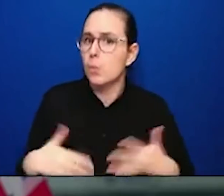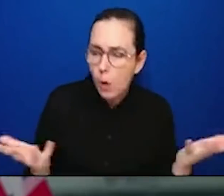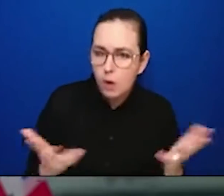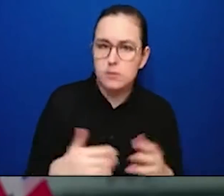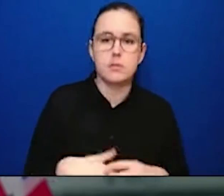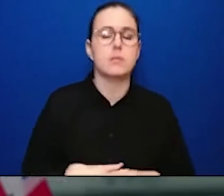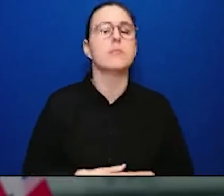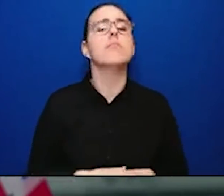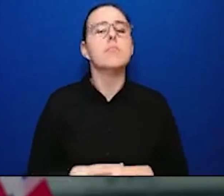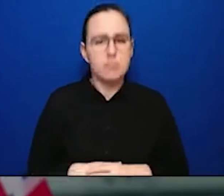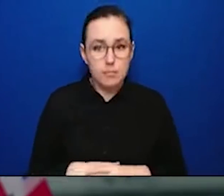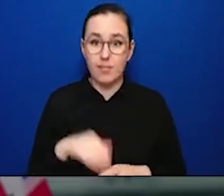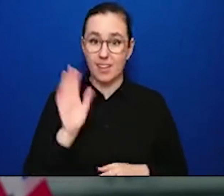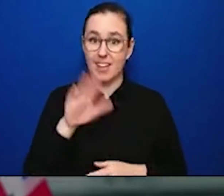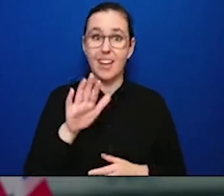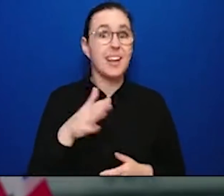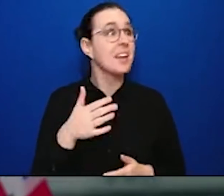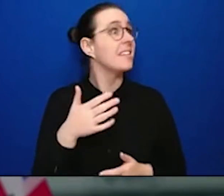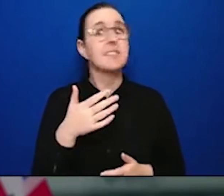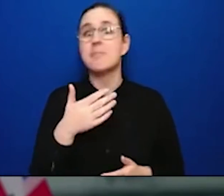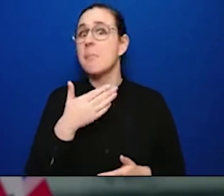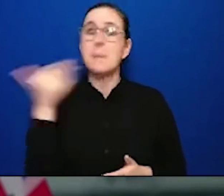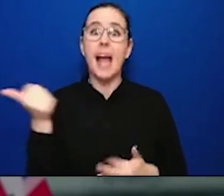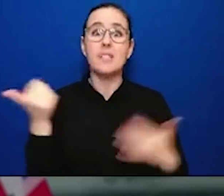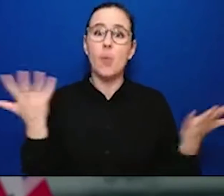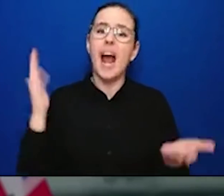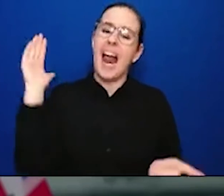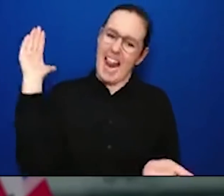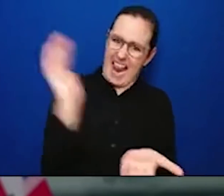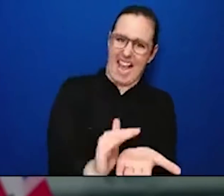more, during this risk period.